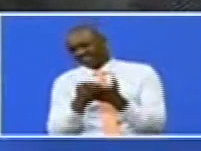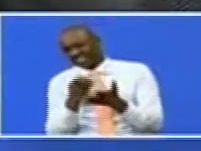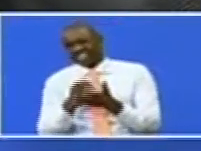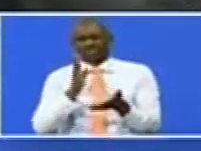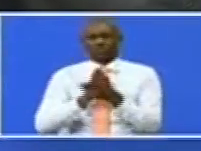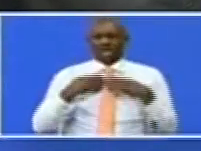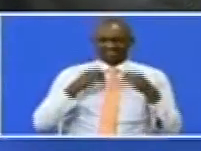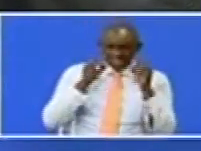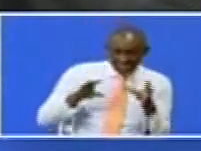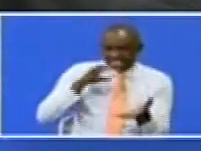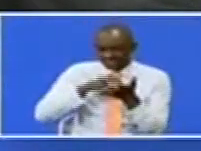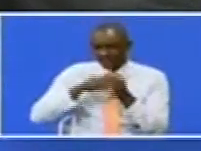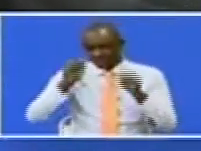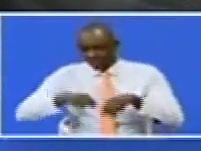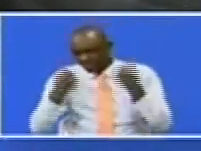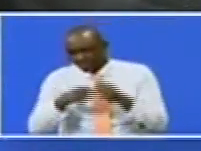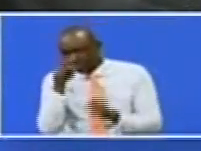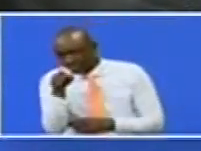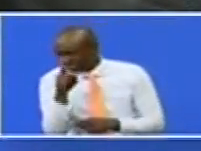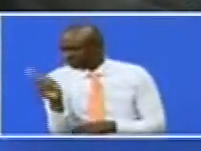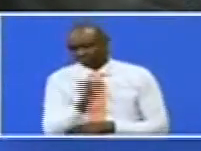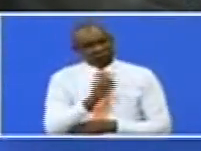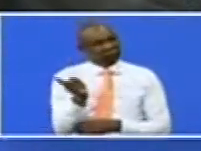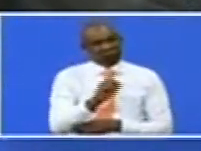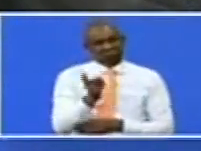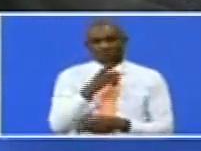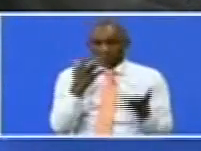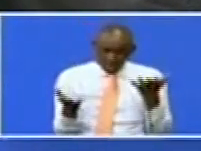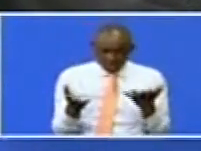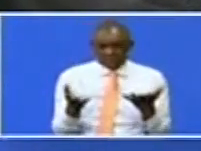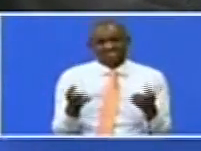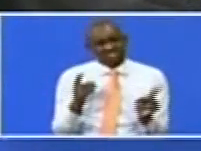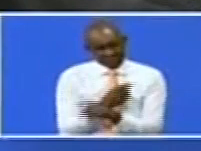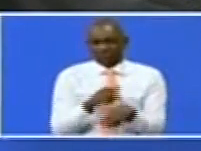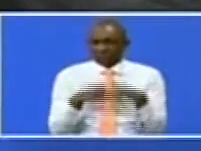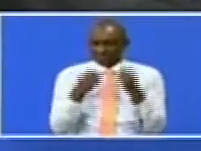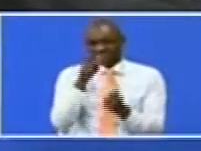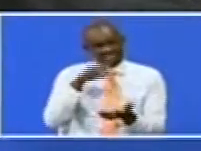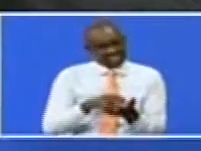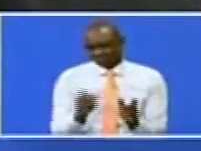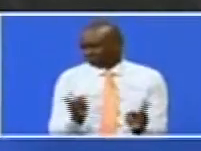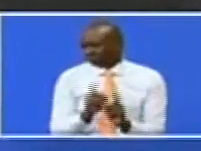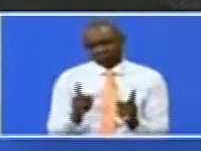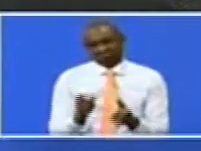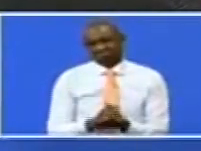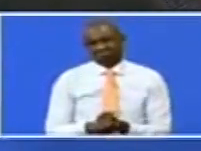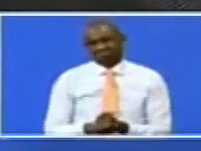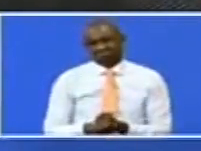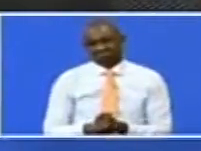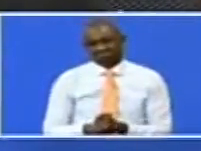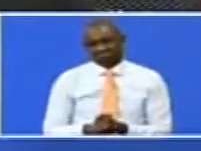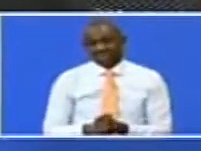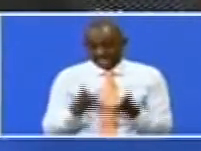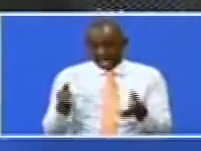of circumstances that would give rise to prejudice or jaundiced view on the part of the presiding judge.